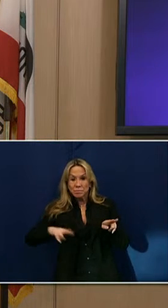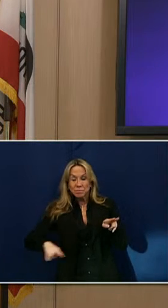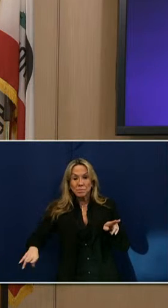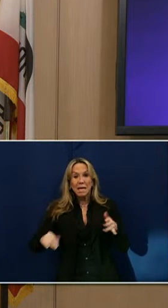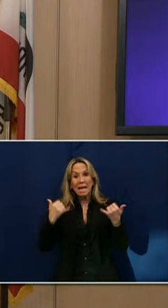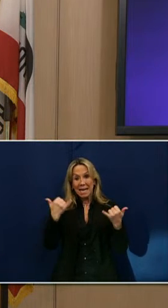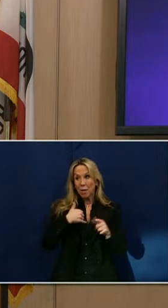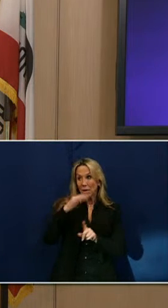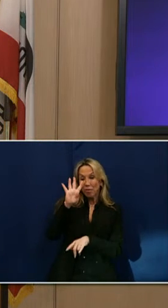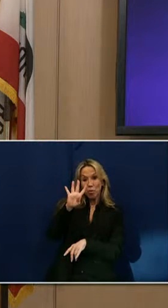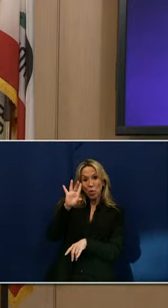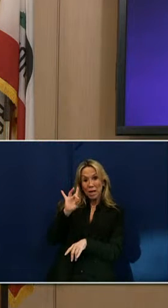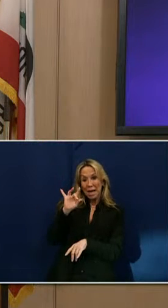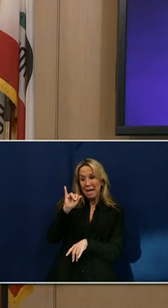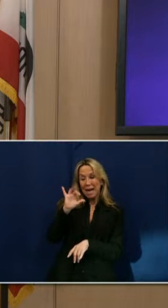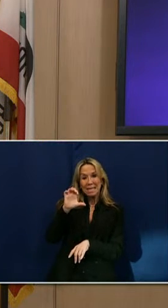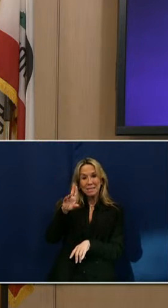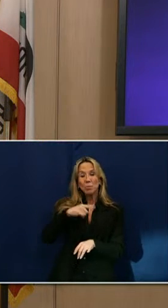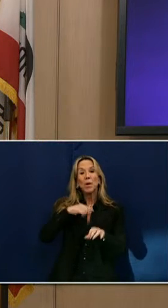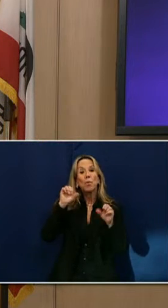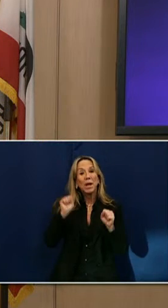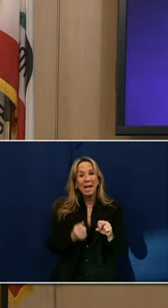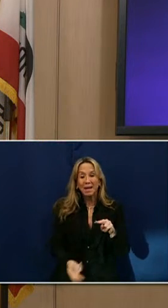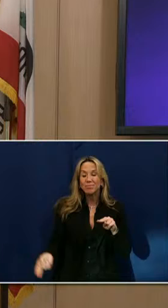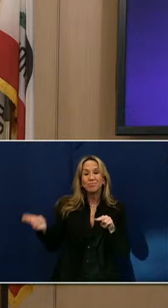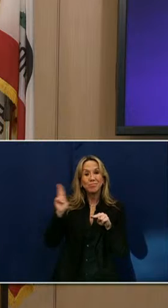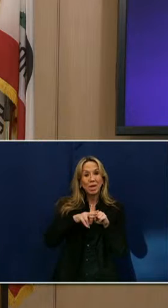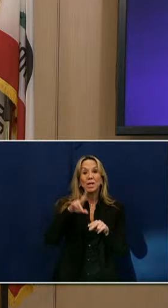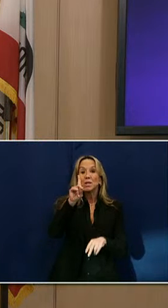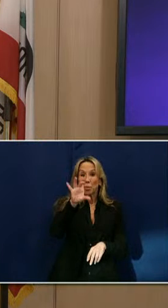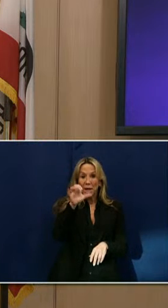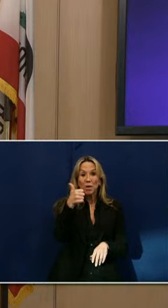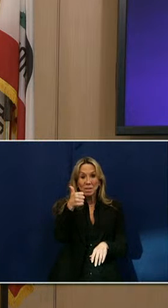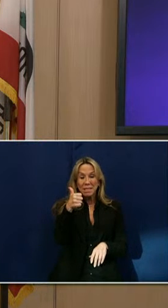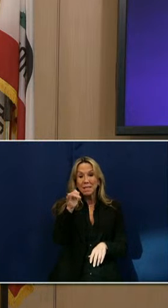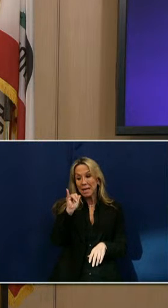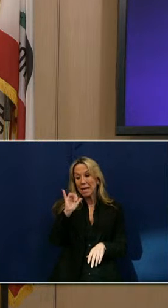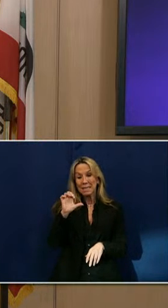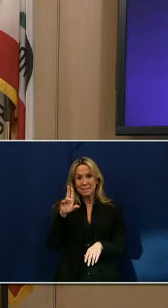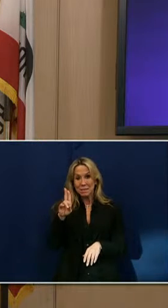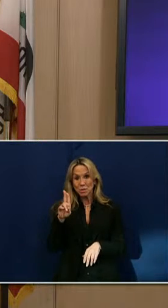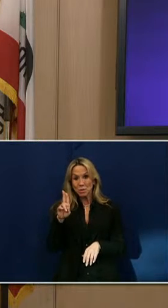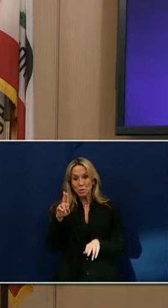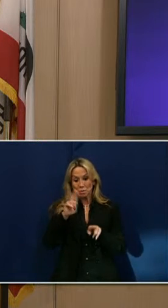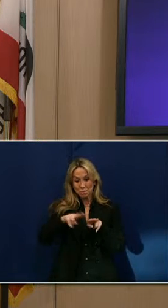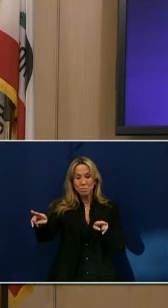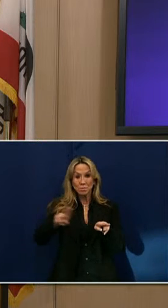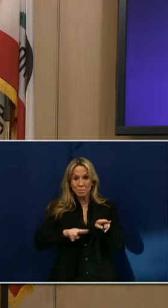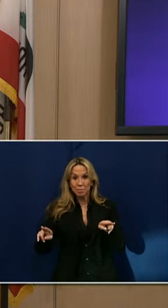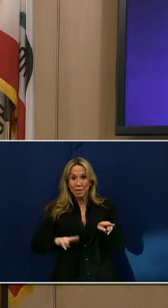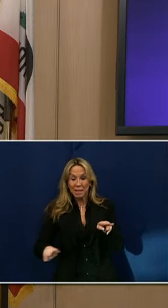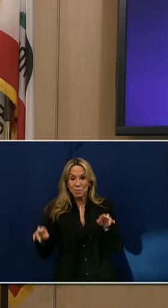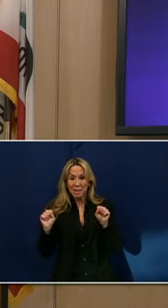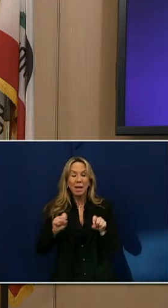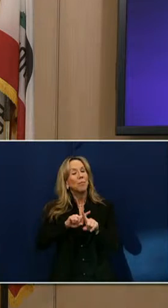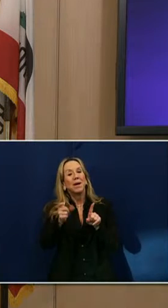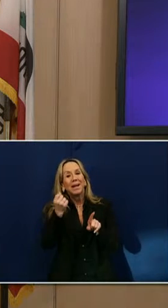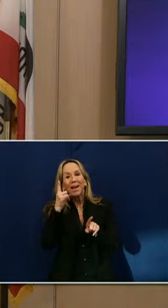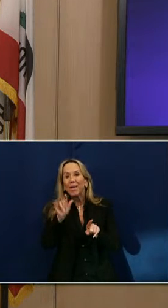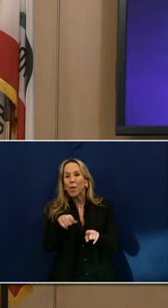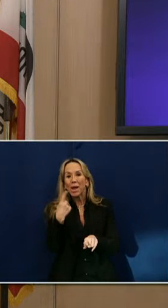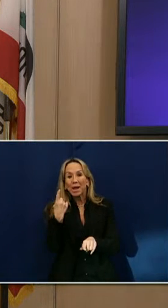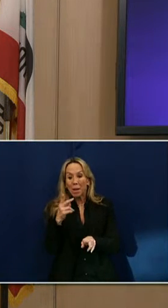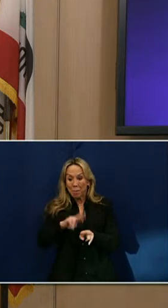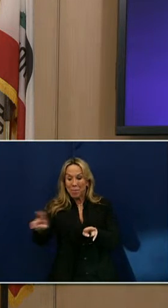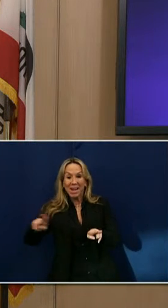that we currently have to as many as 110 ICU beds. But again, the beds are only one solution to that